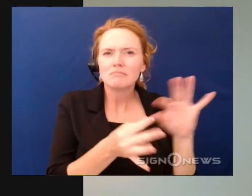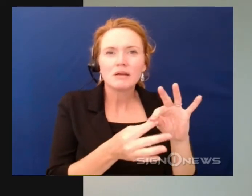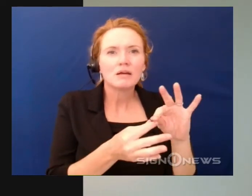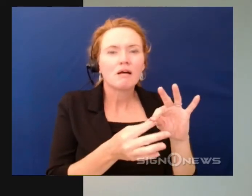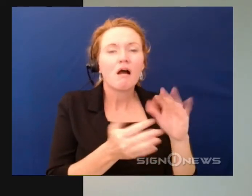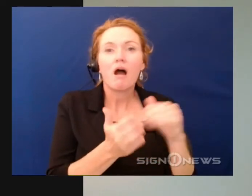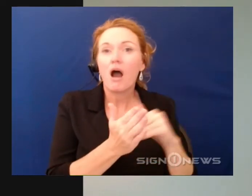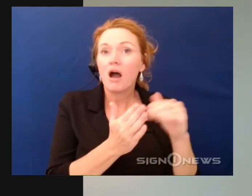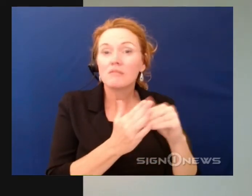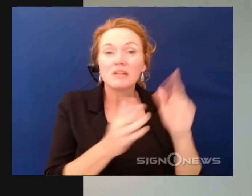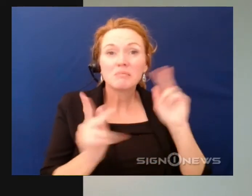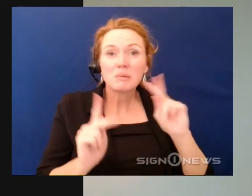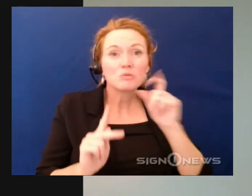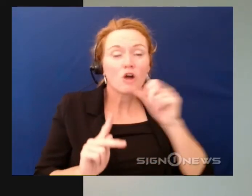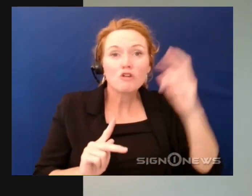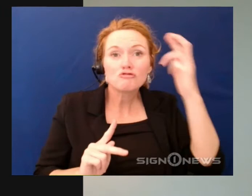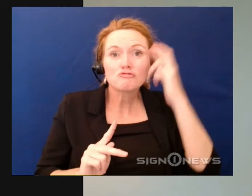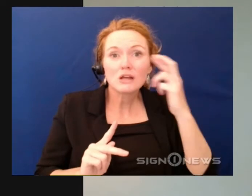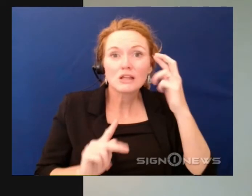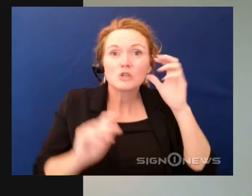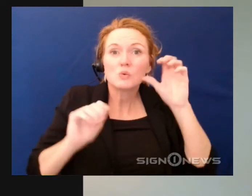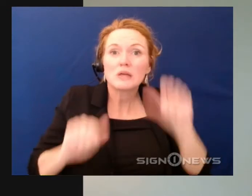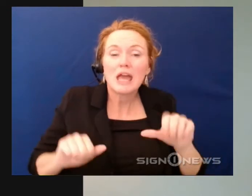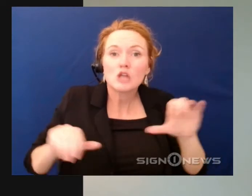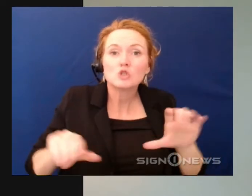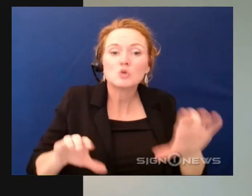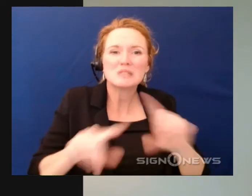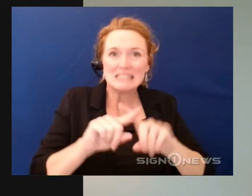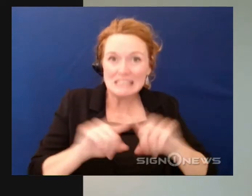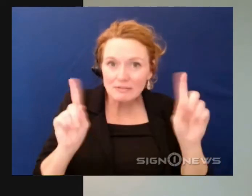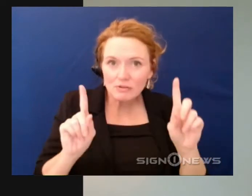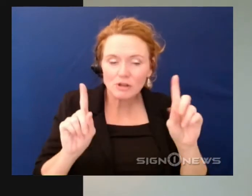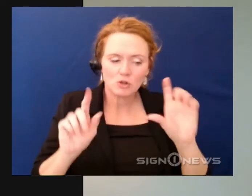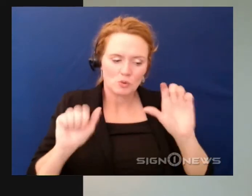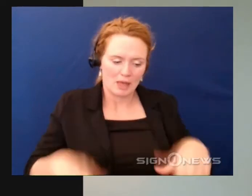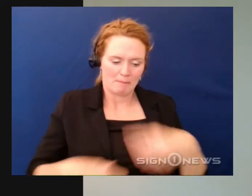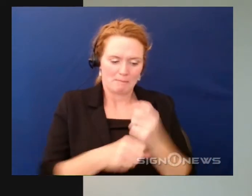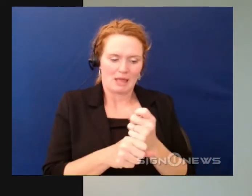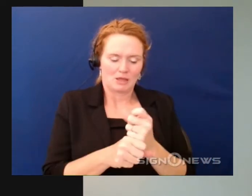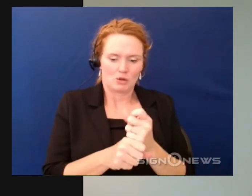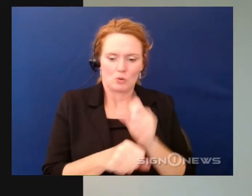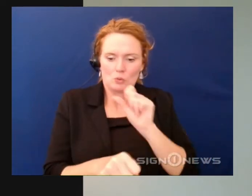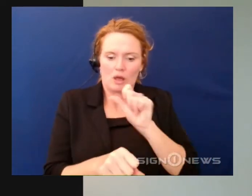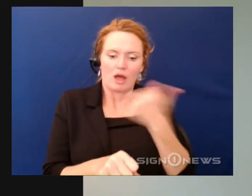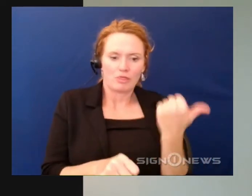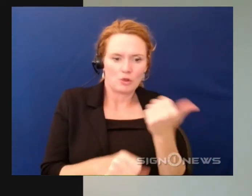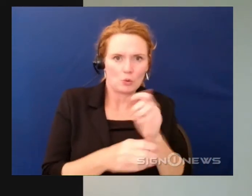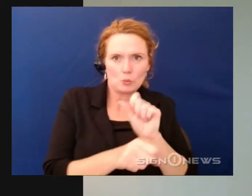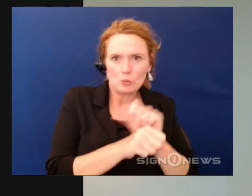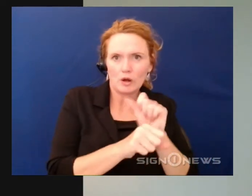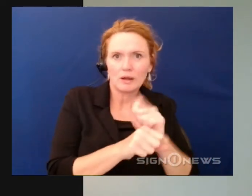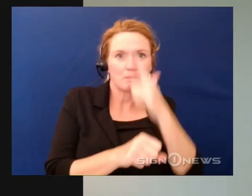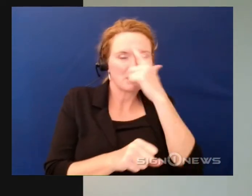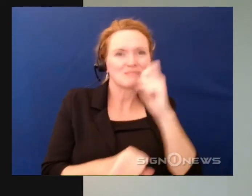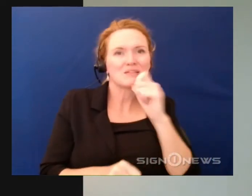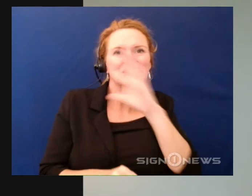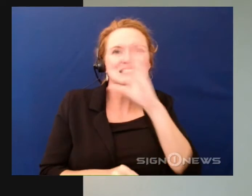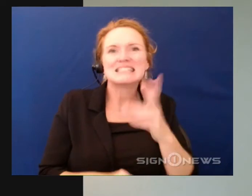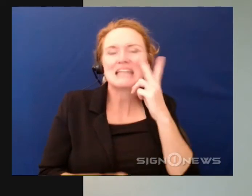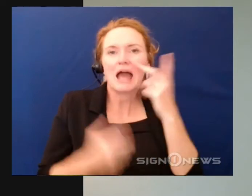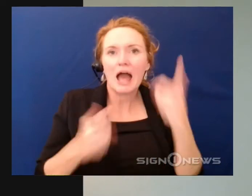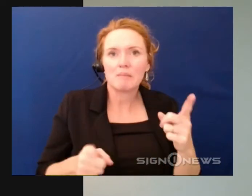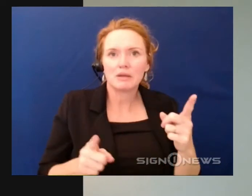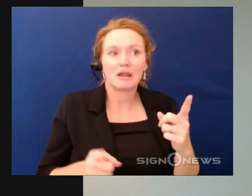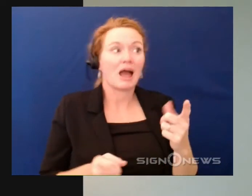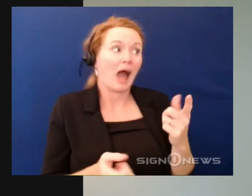realize you can do something different. You can make something else work because they've never seen anything else work. And I still find that,